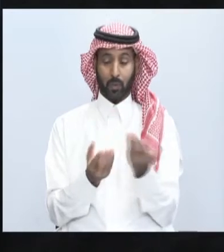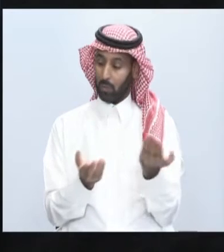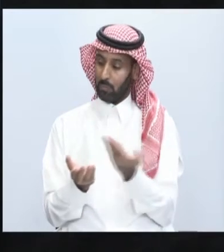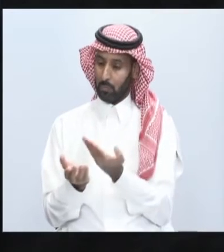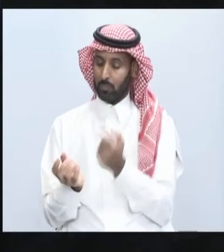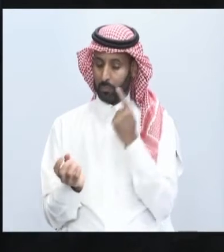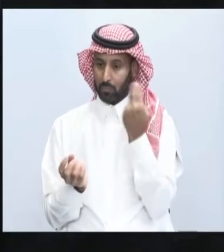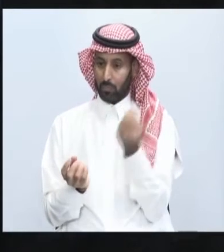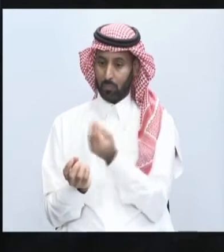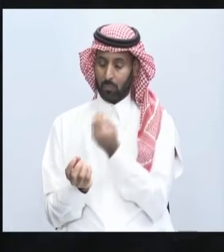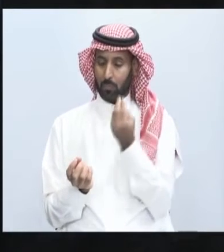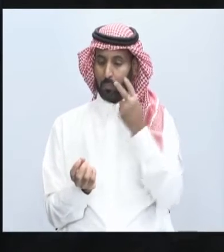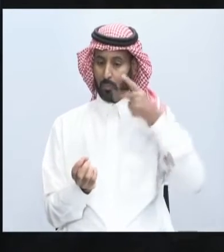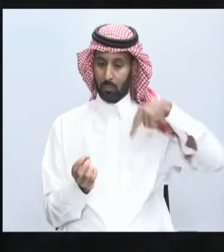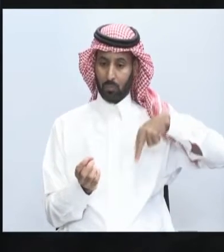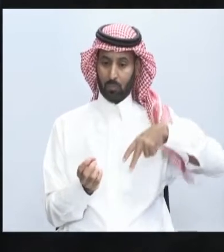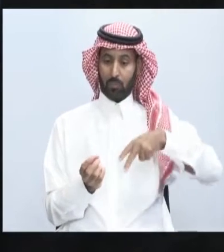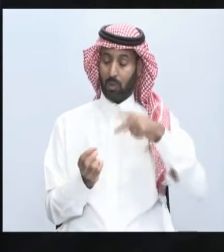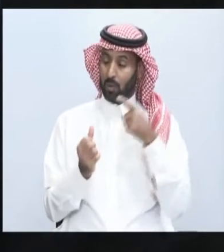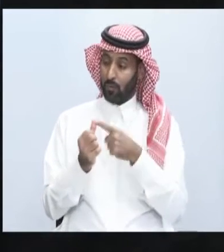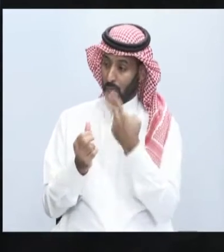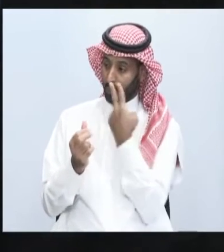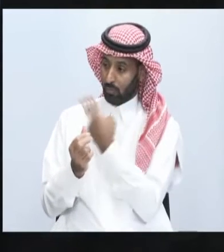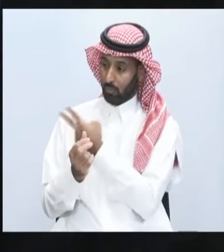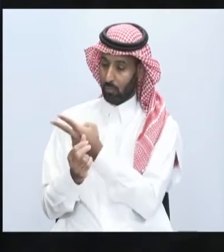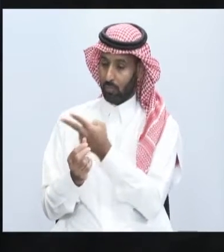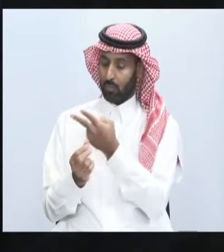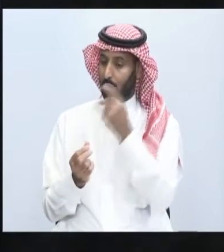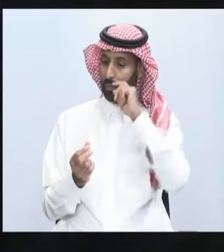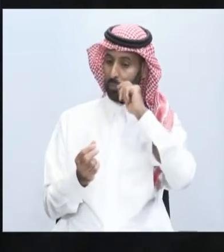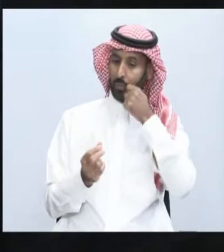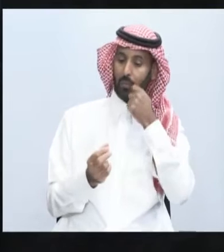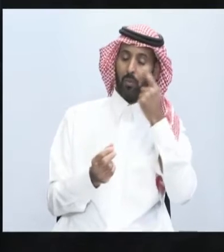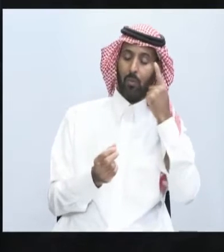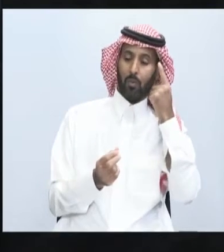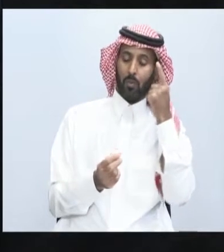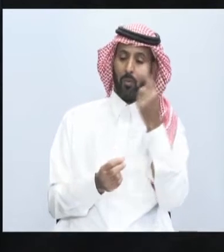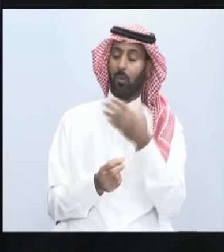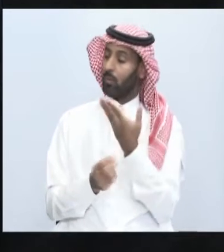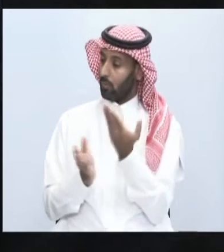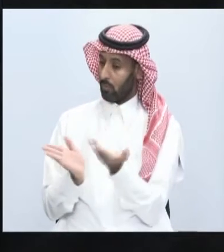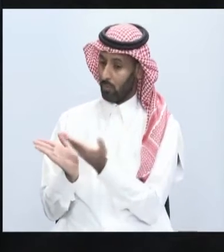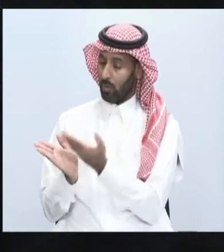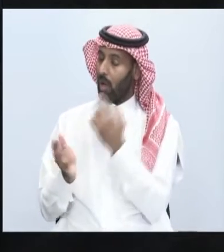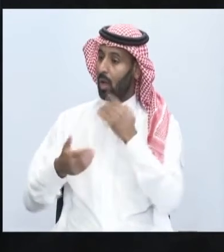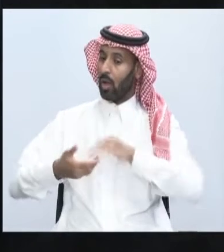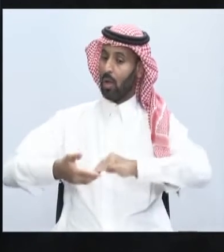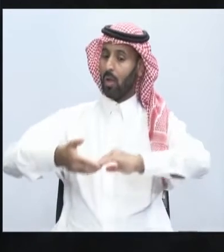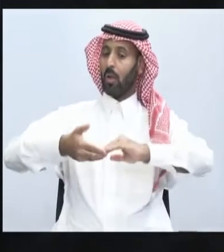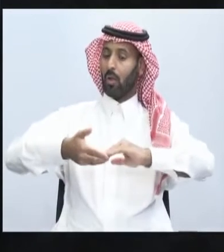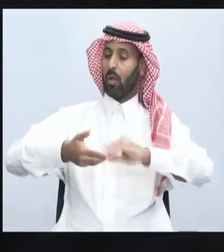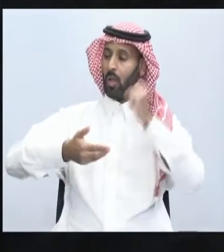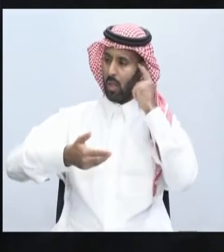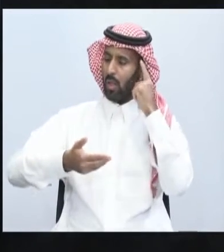when you walk into a museum for the first time, you will see this man, a tour guide, just to help you